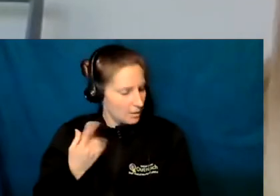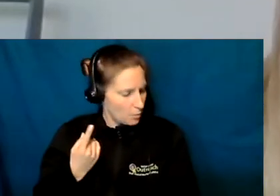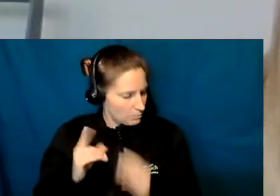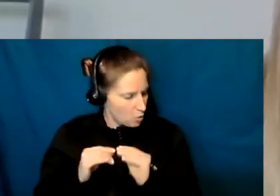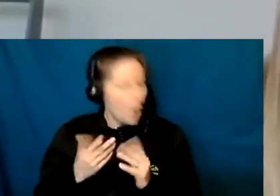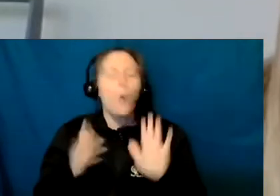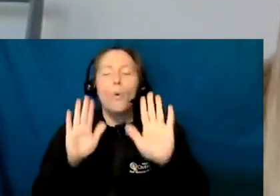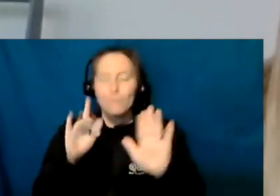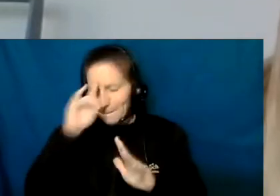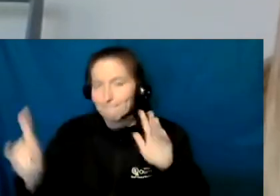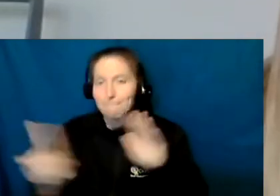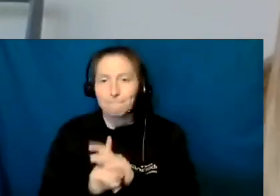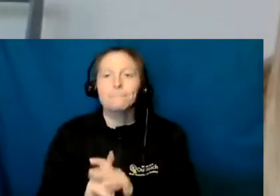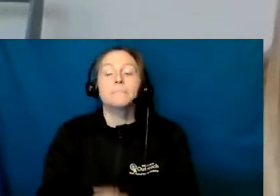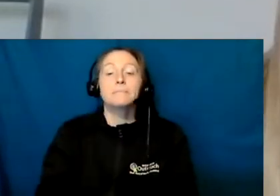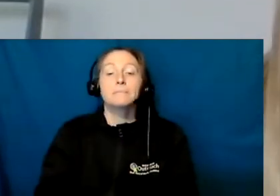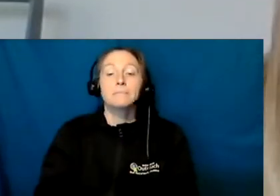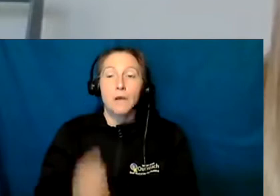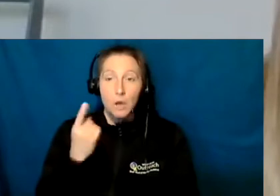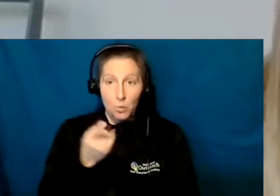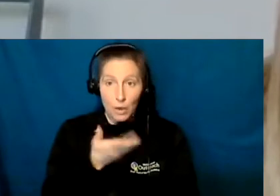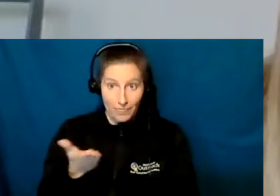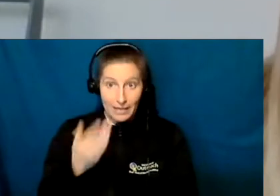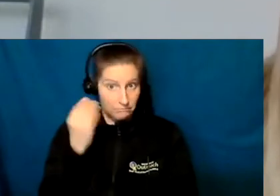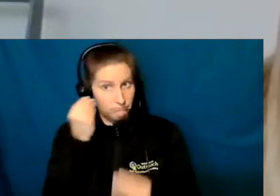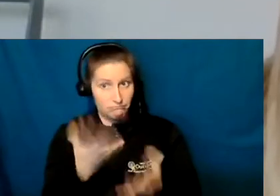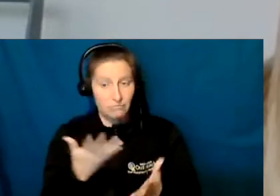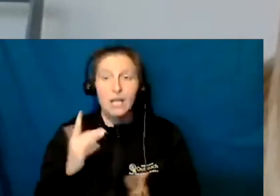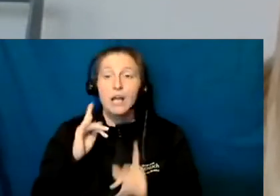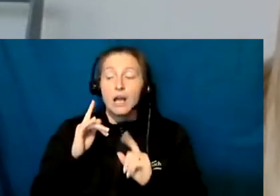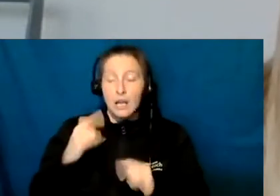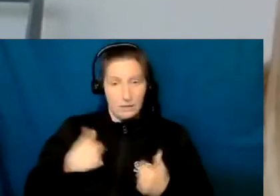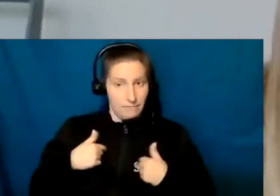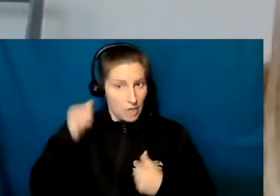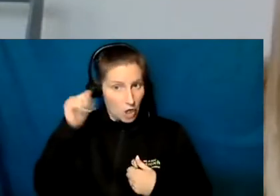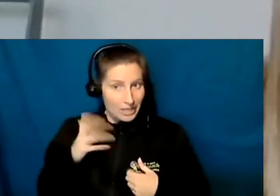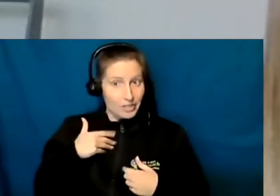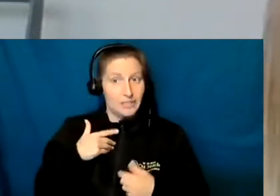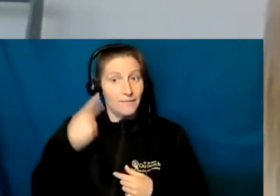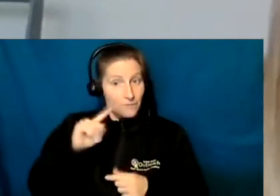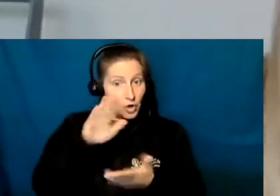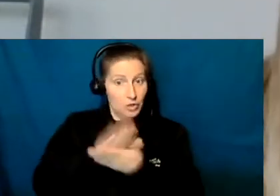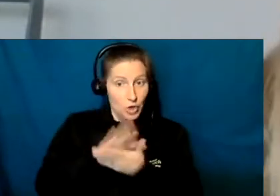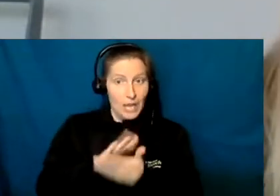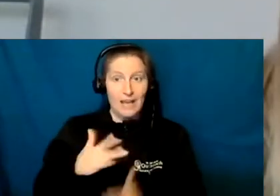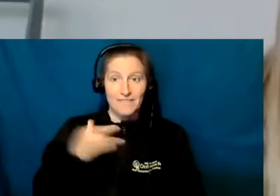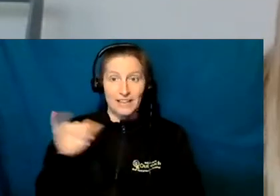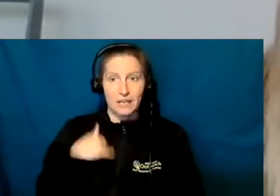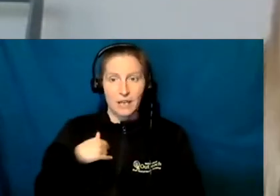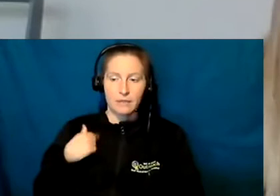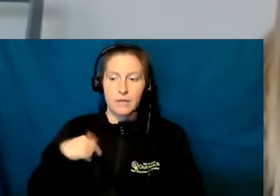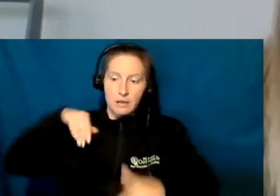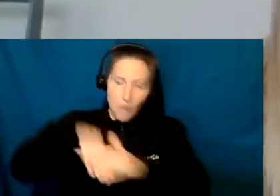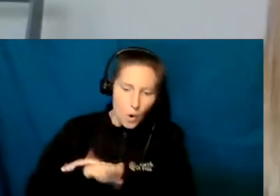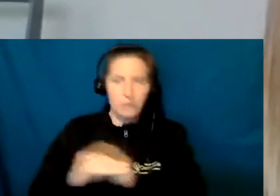say. Oh yeah, one thing is being an audiologist, especially in the schools, is I kind of feel like the fixer. Like you come in and